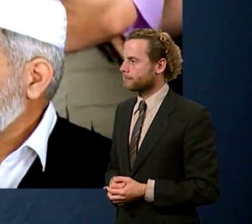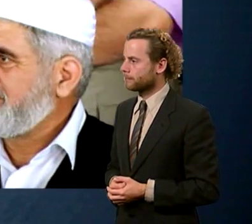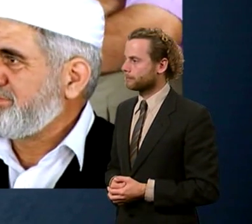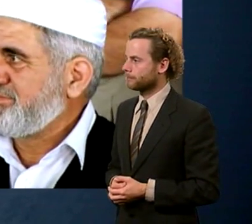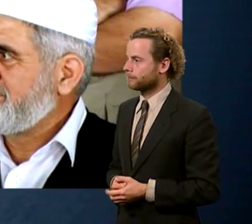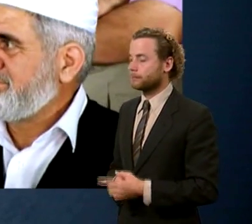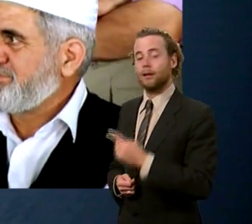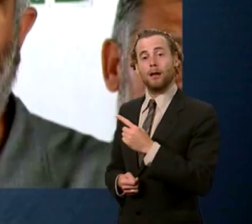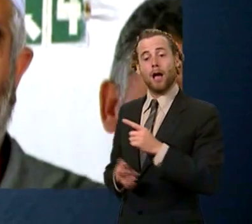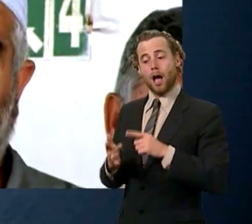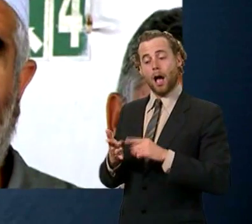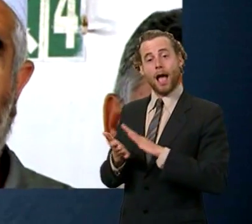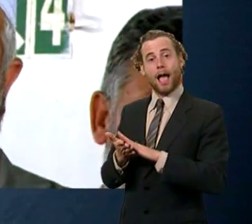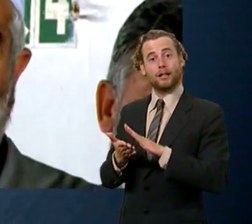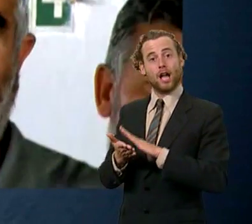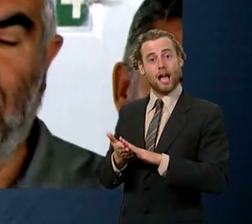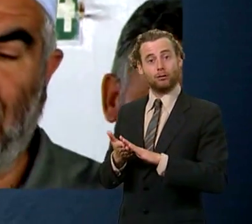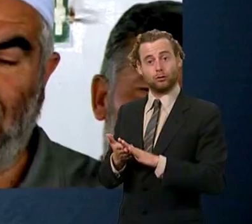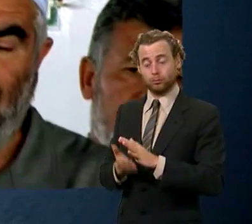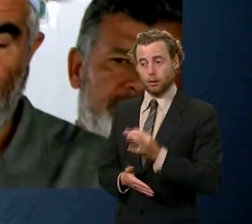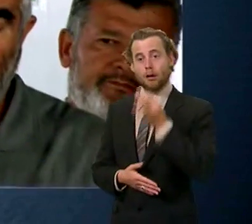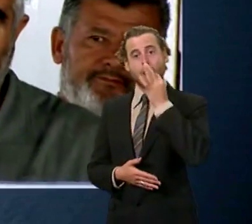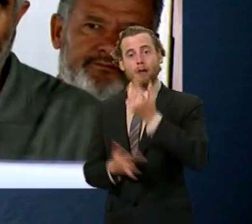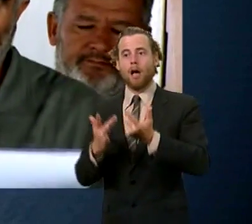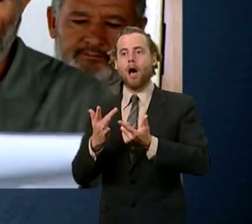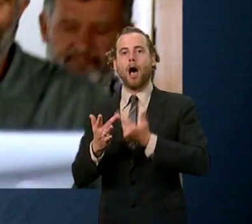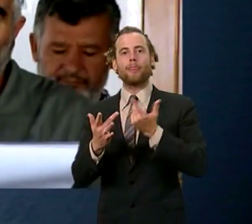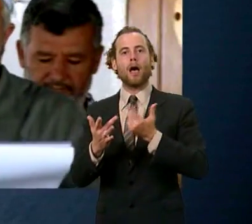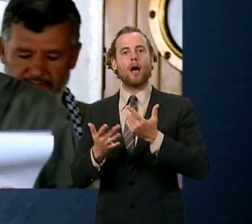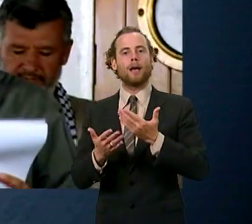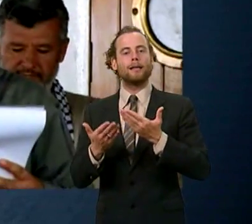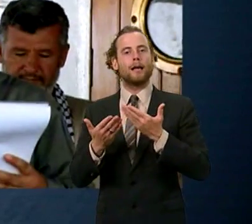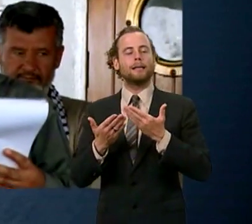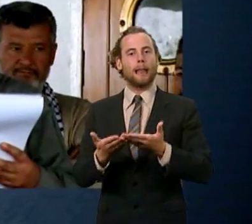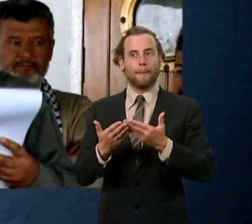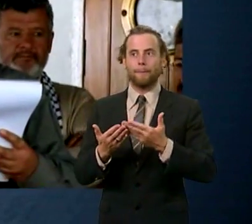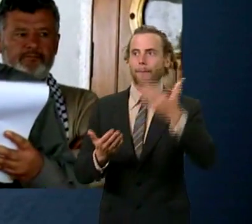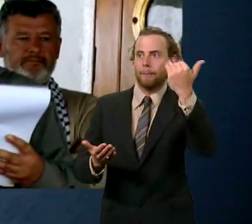The IHH invited fellow Islamists from across the Arab world.